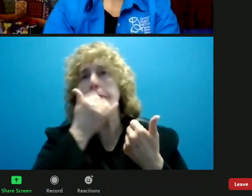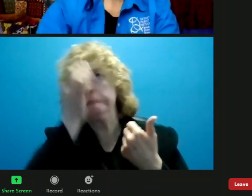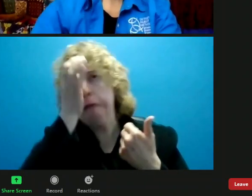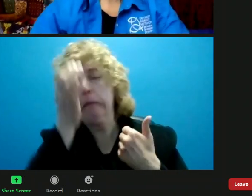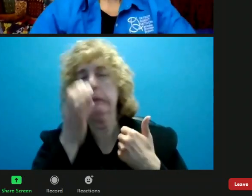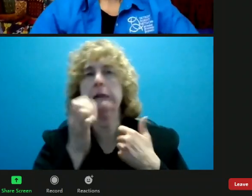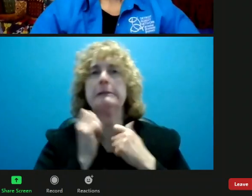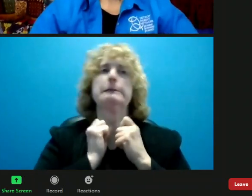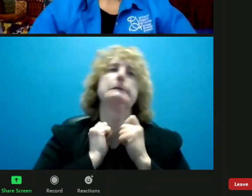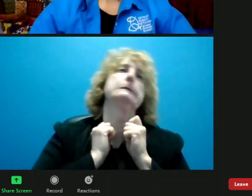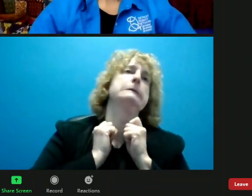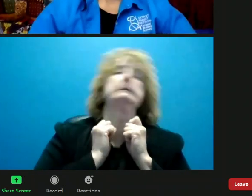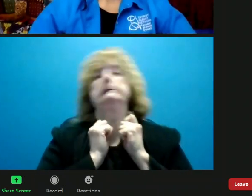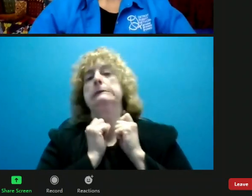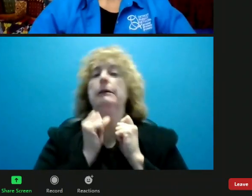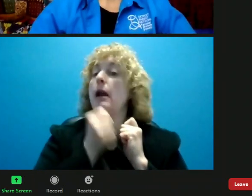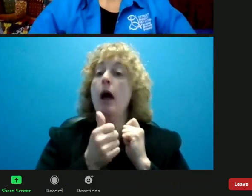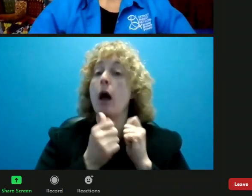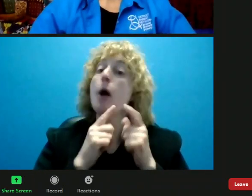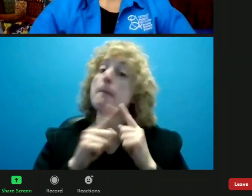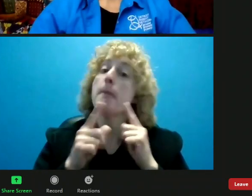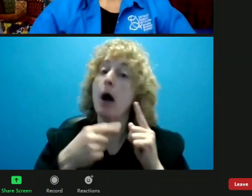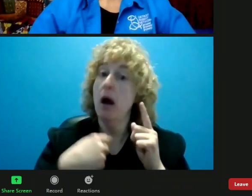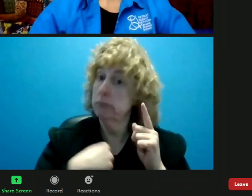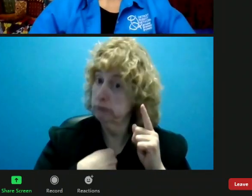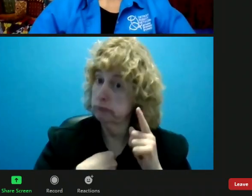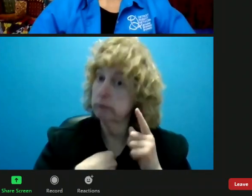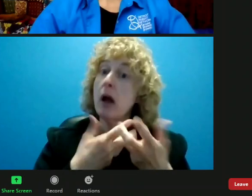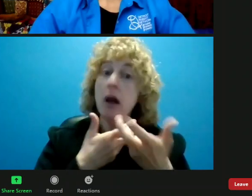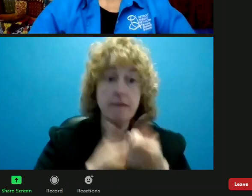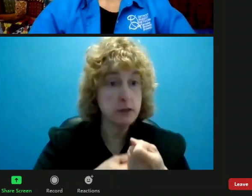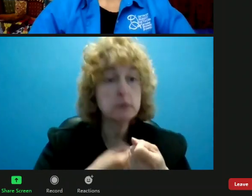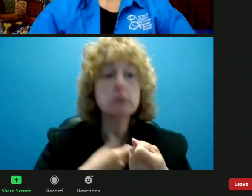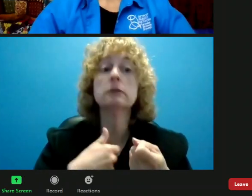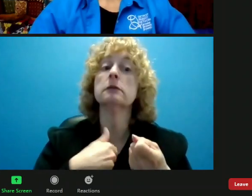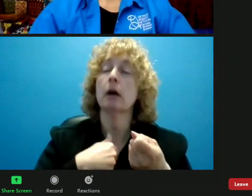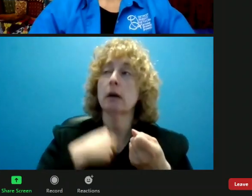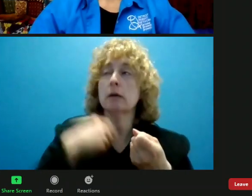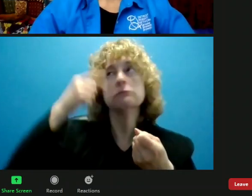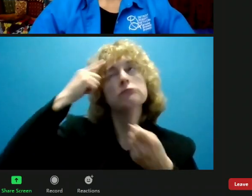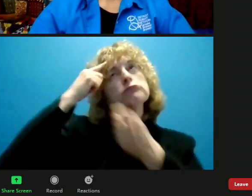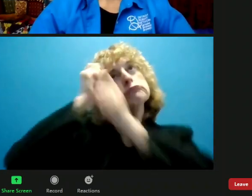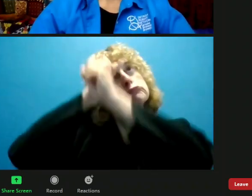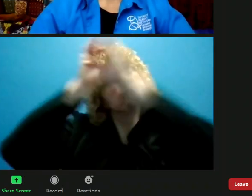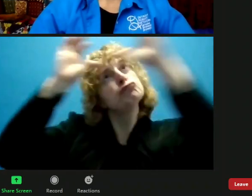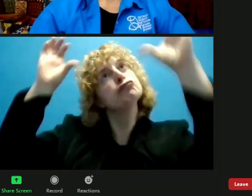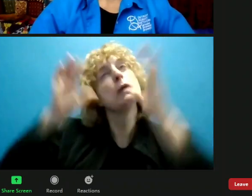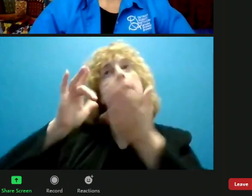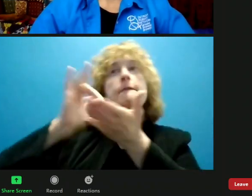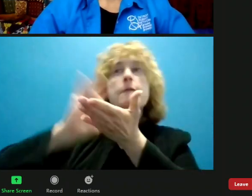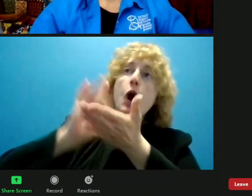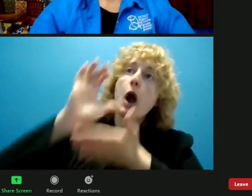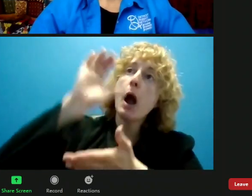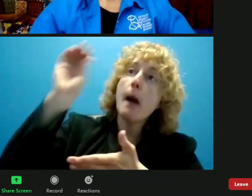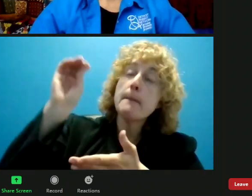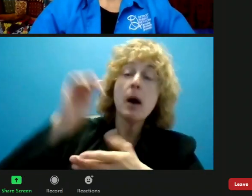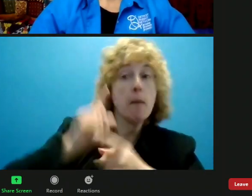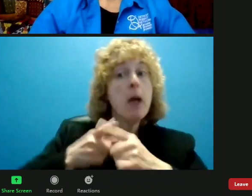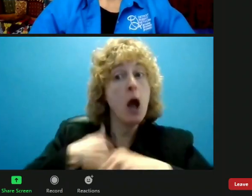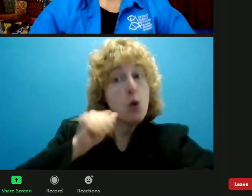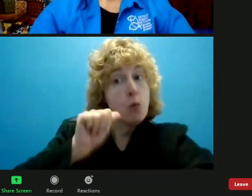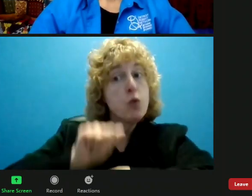me, I was confident that when I think about pharmaceutical companies and even working in that field, Pfizer, uh, would definitely not want